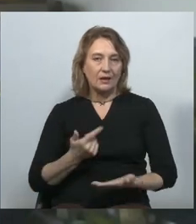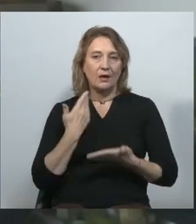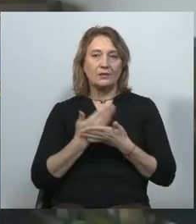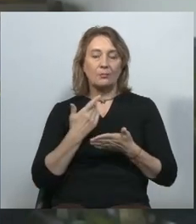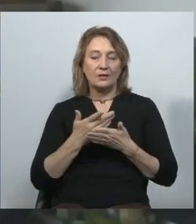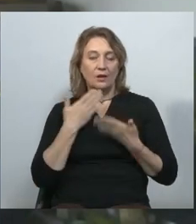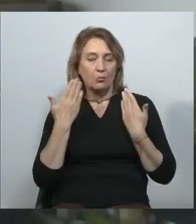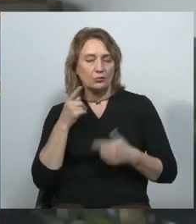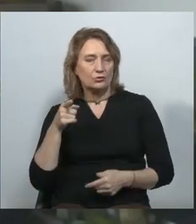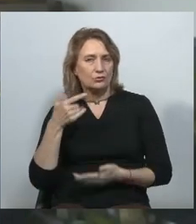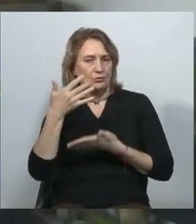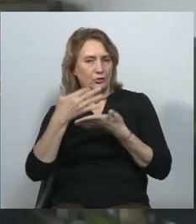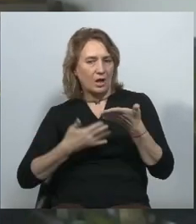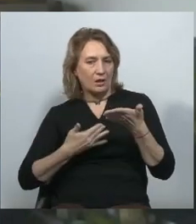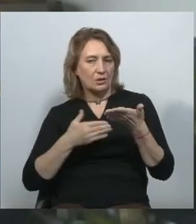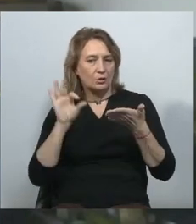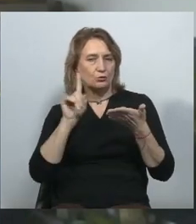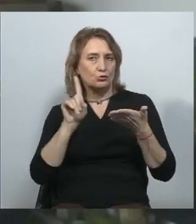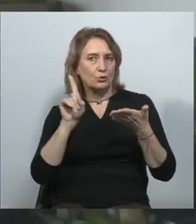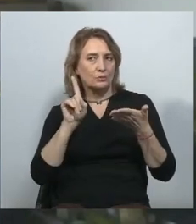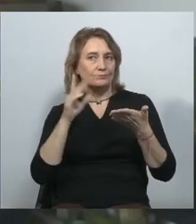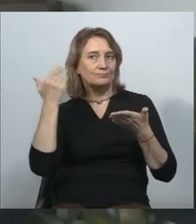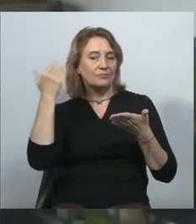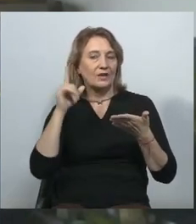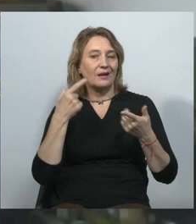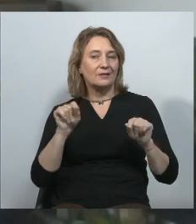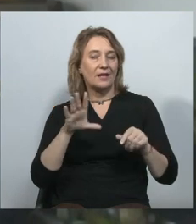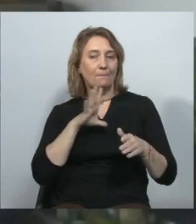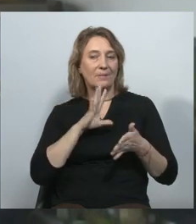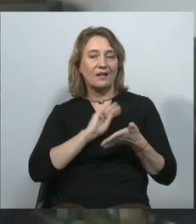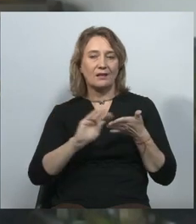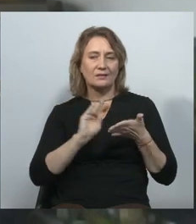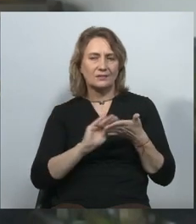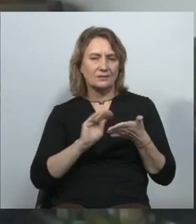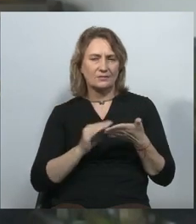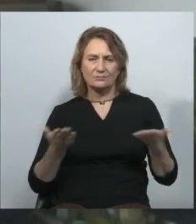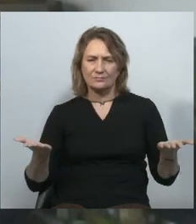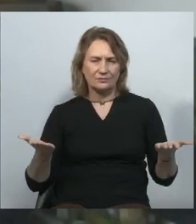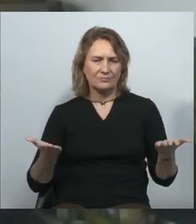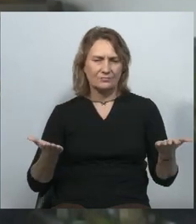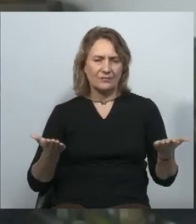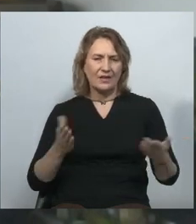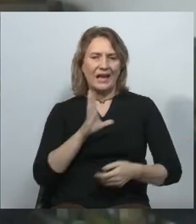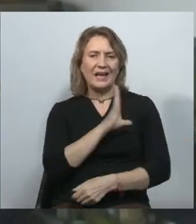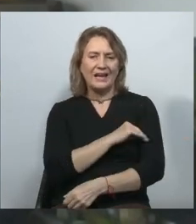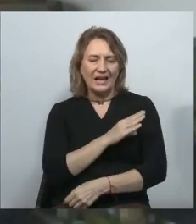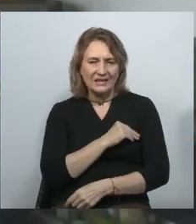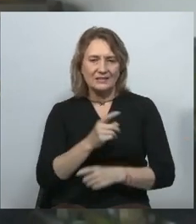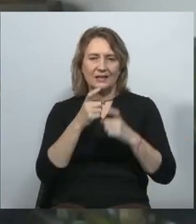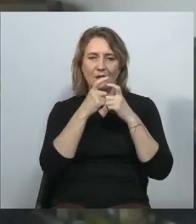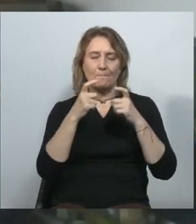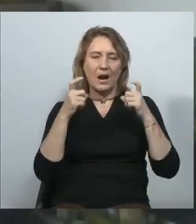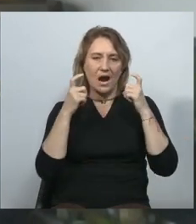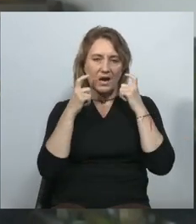something that mentioned oxygen and face masks. But the problem is, they might not remember the connection